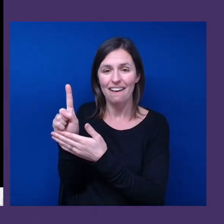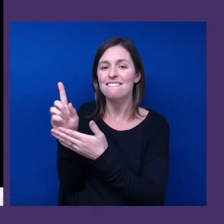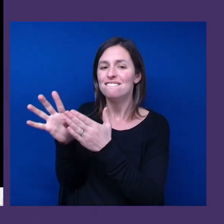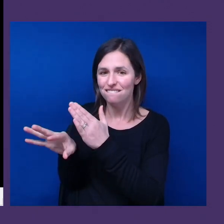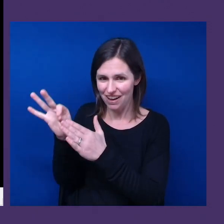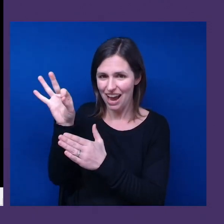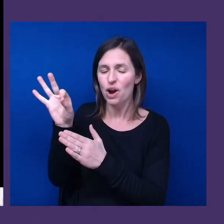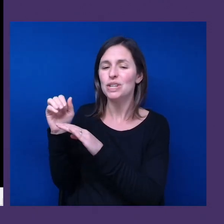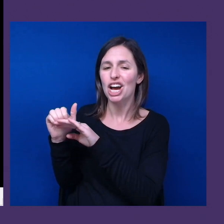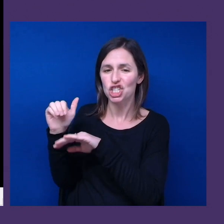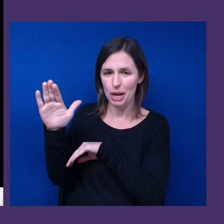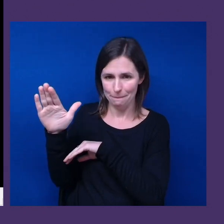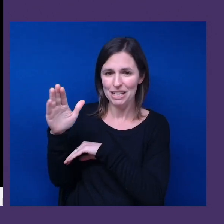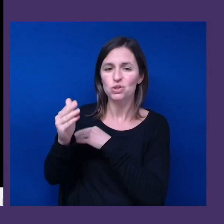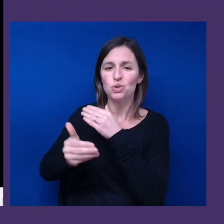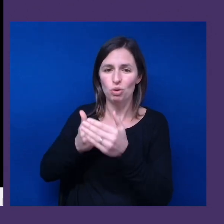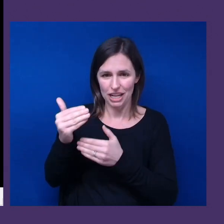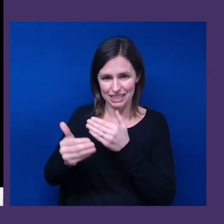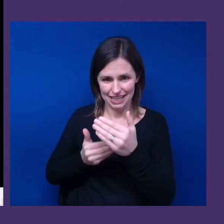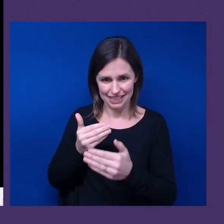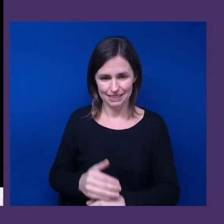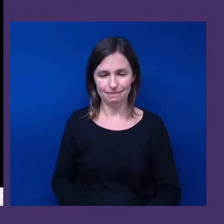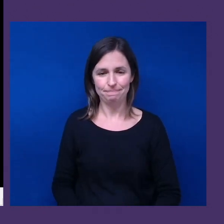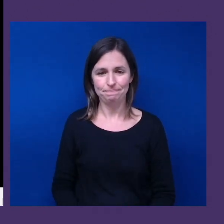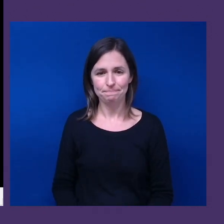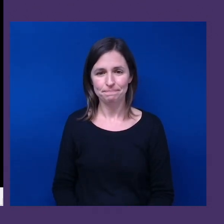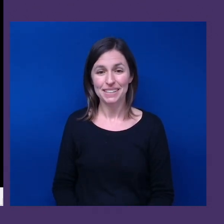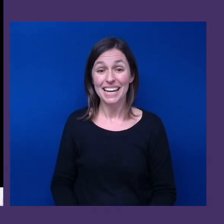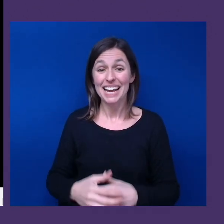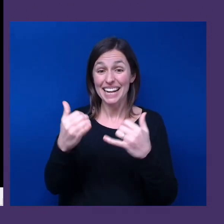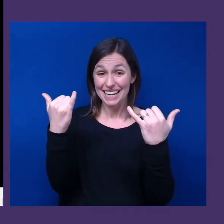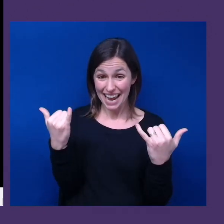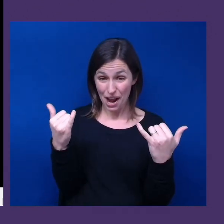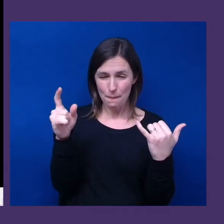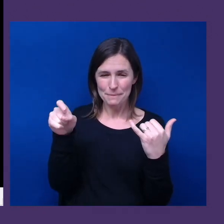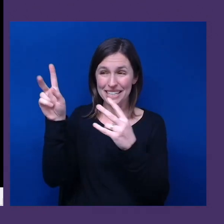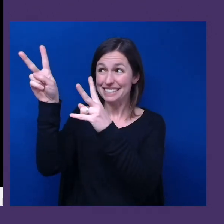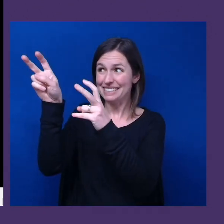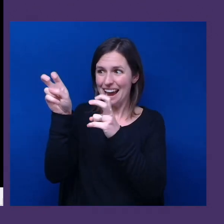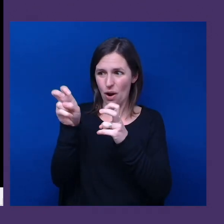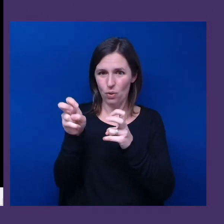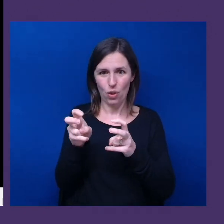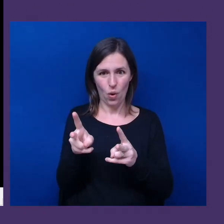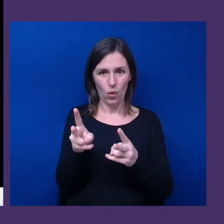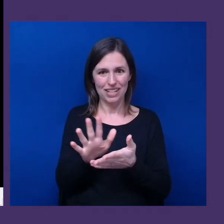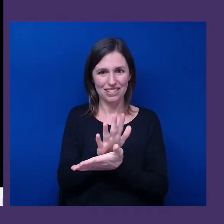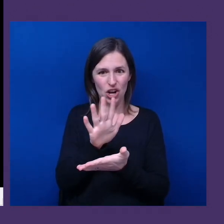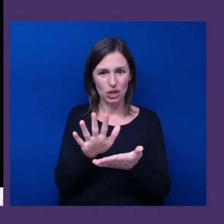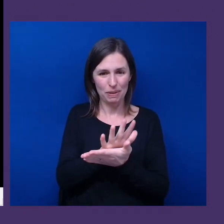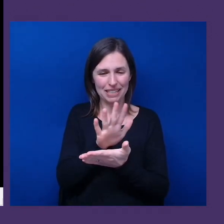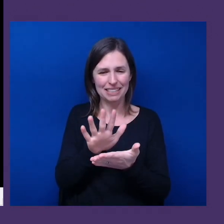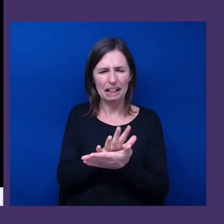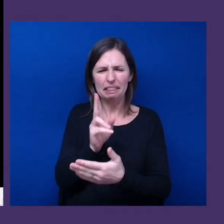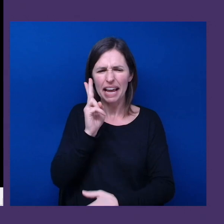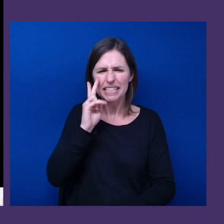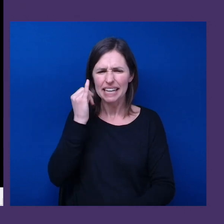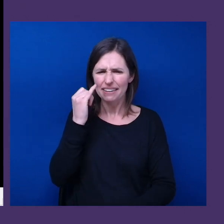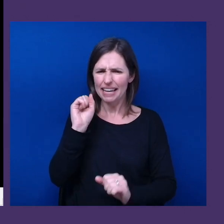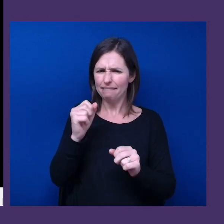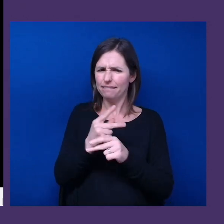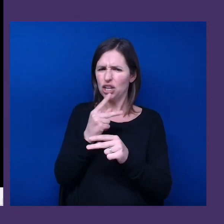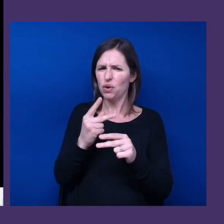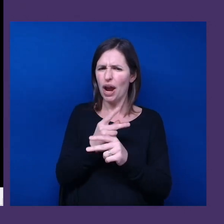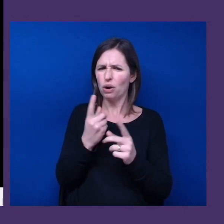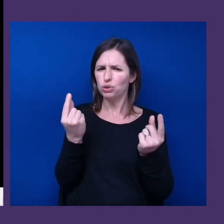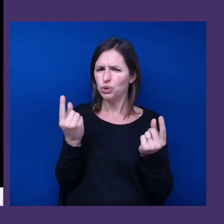shipment to process. Now it needs to download that document. Let's see if it can figure this one out,